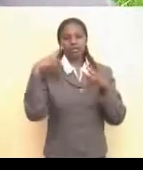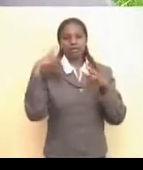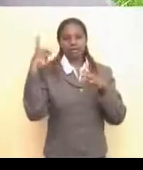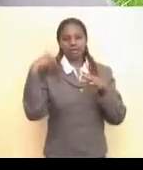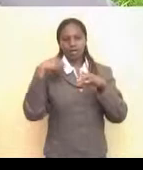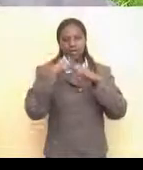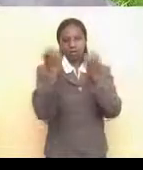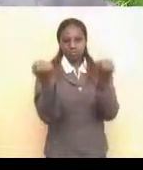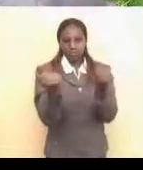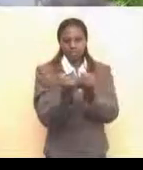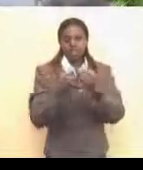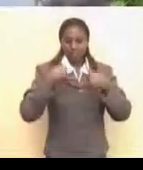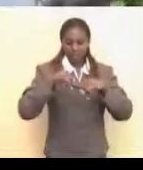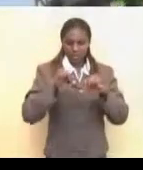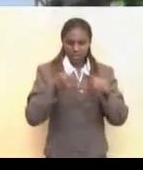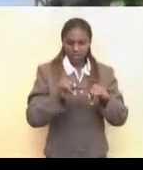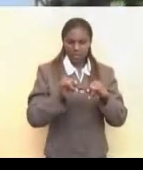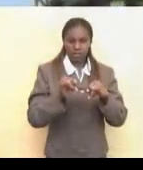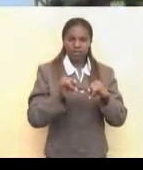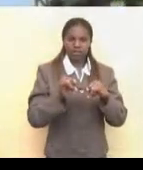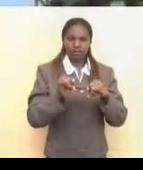paralegalism, to try and